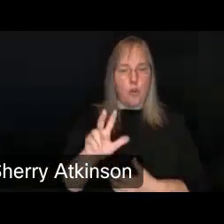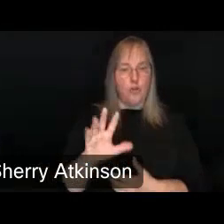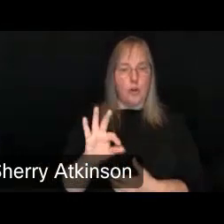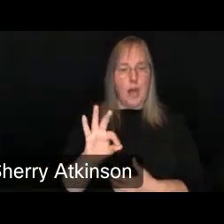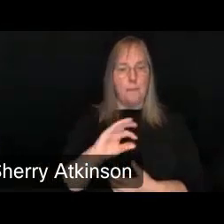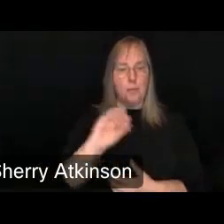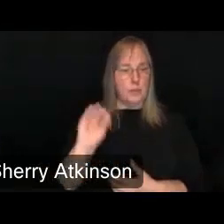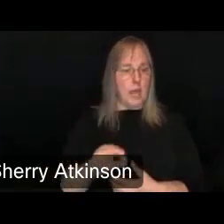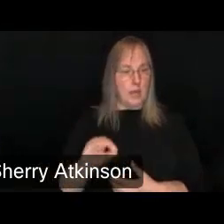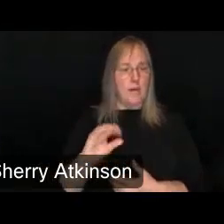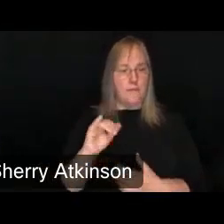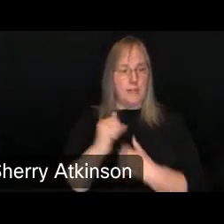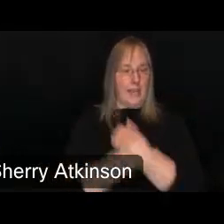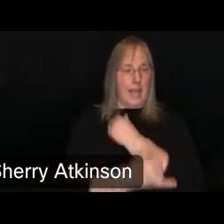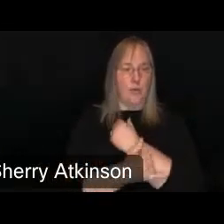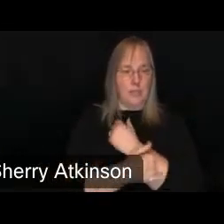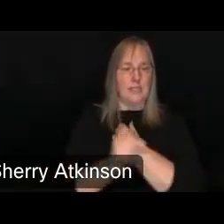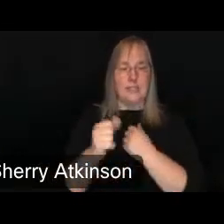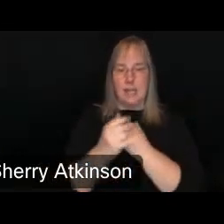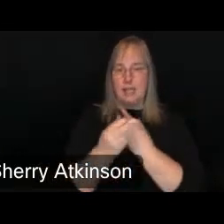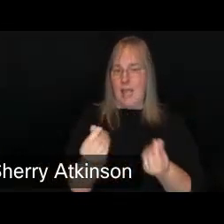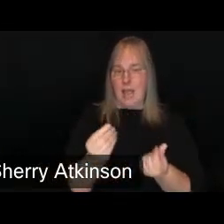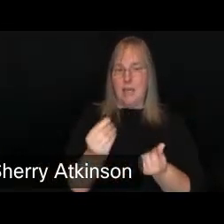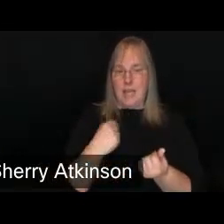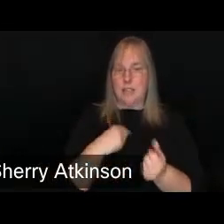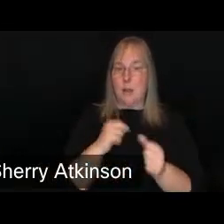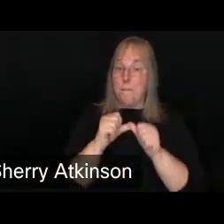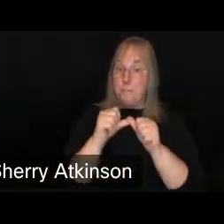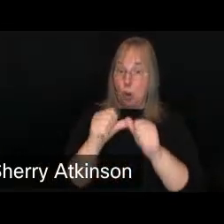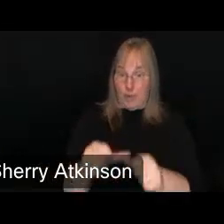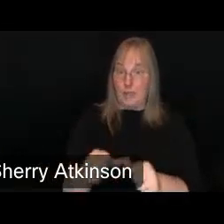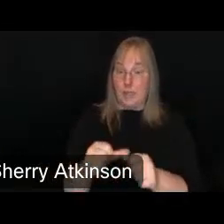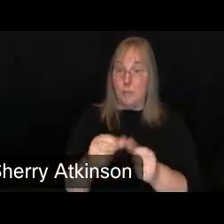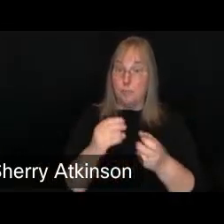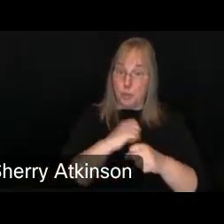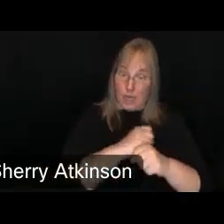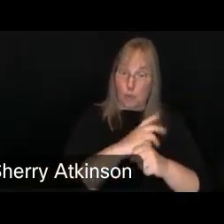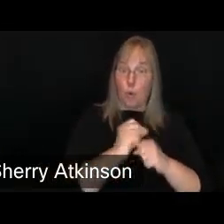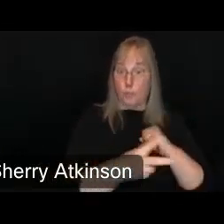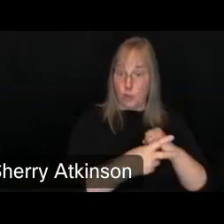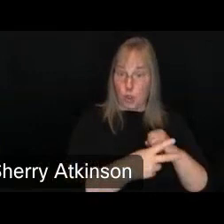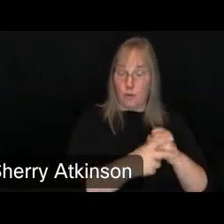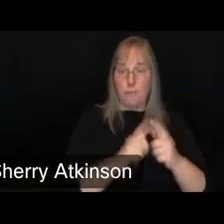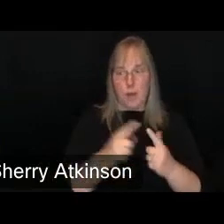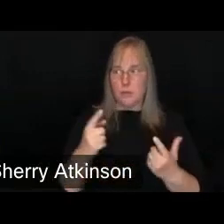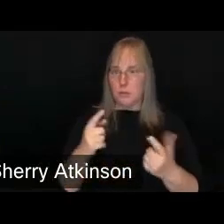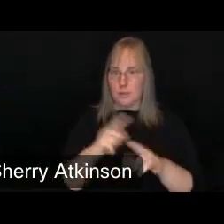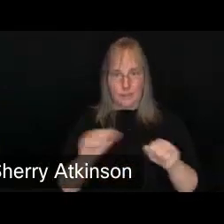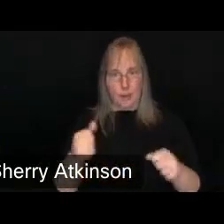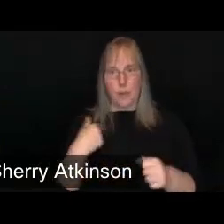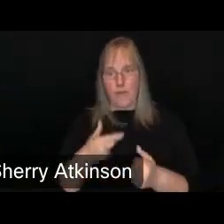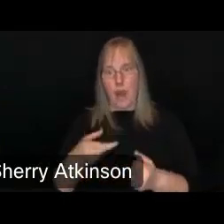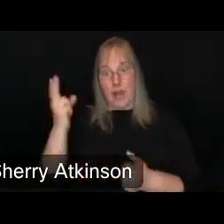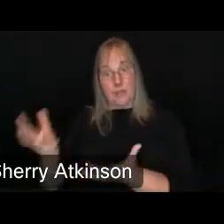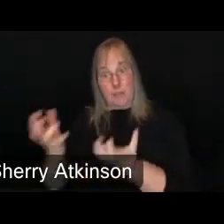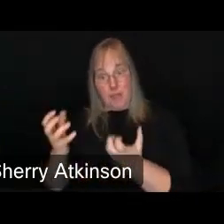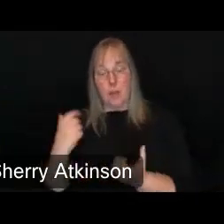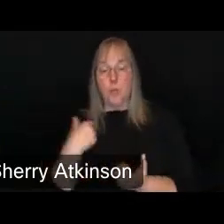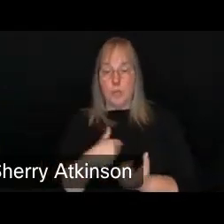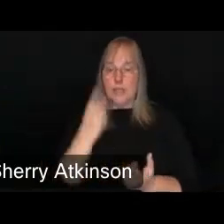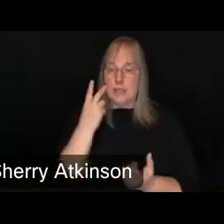permanently protected or preserved. Yet we have this high demand. So we could see, according to the economists who